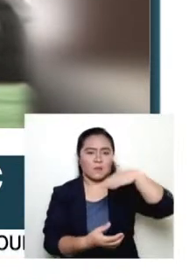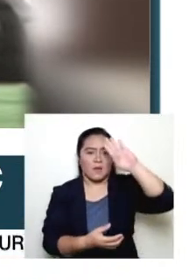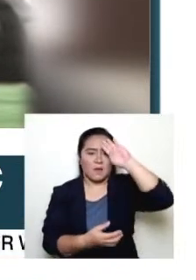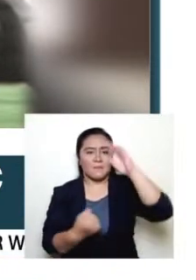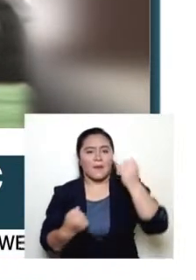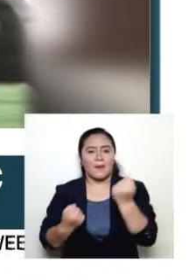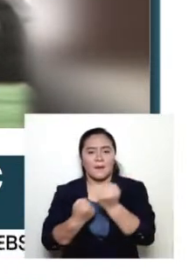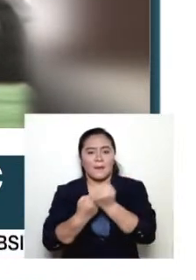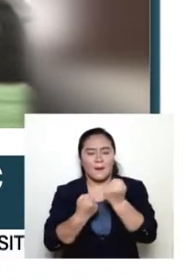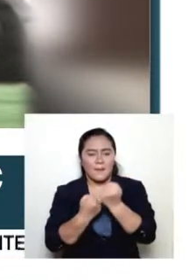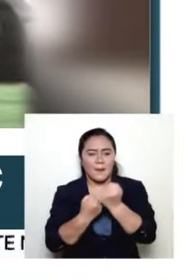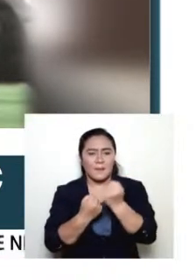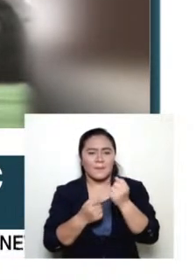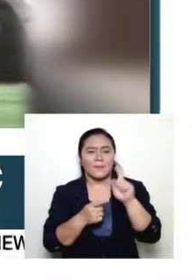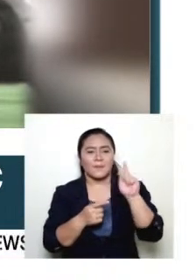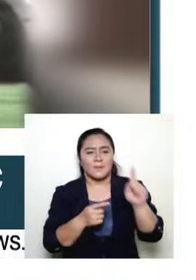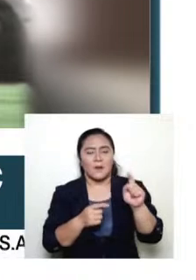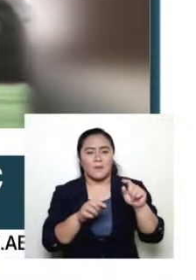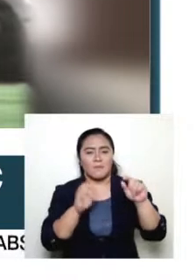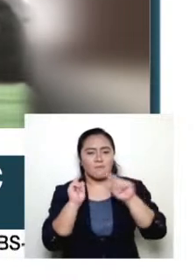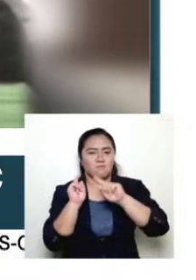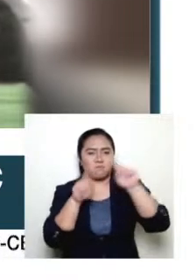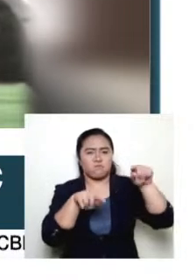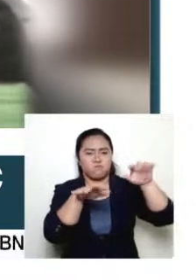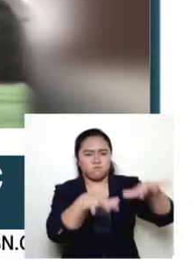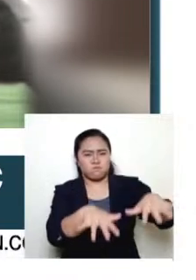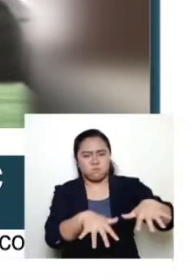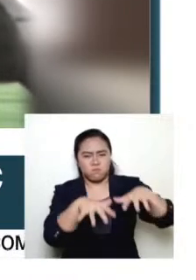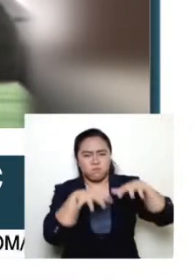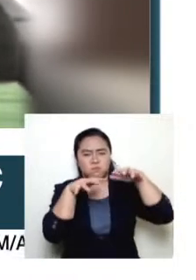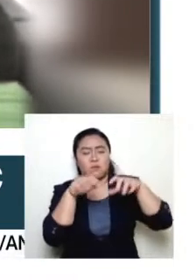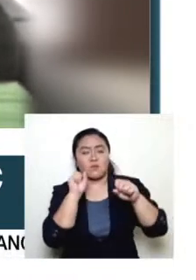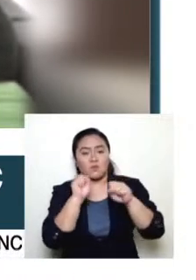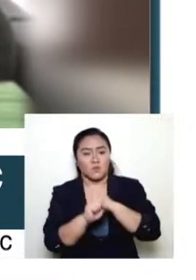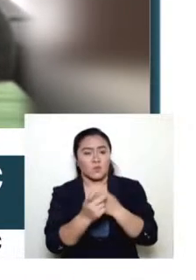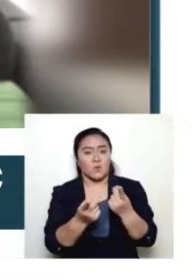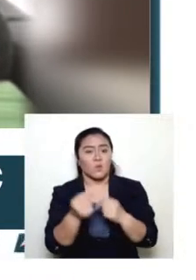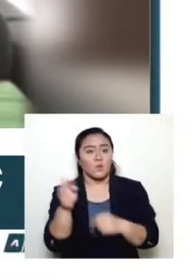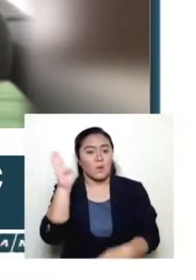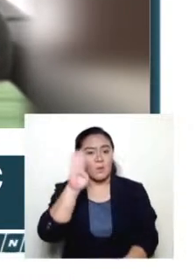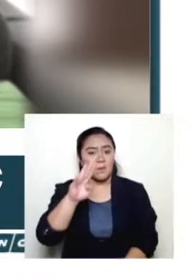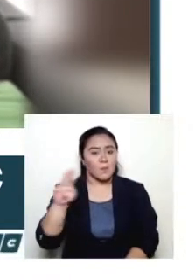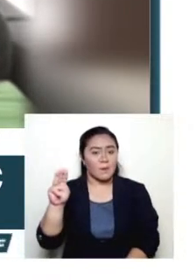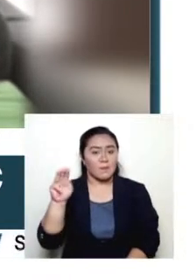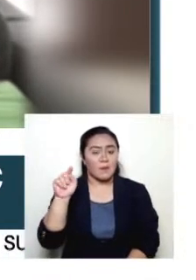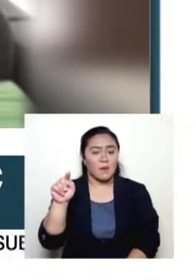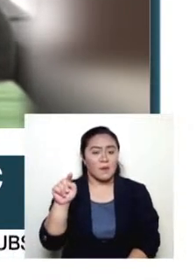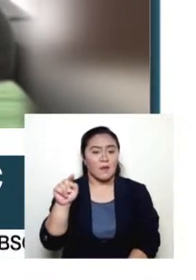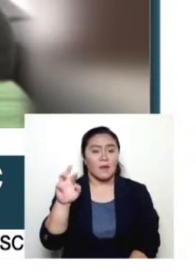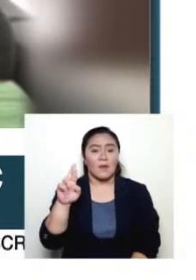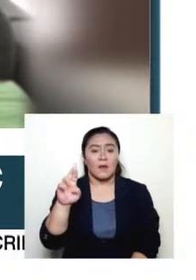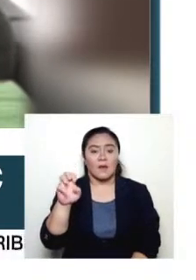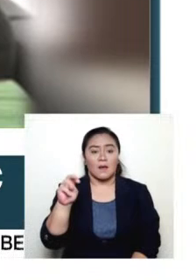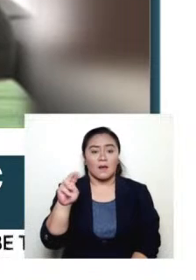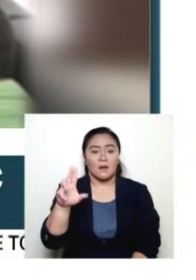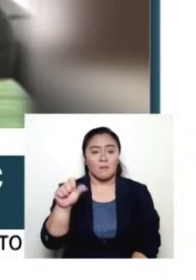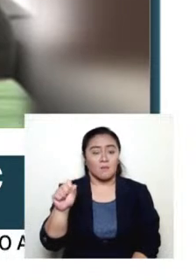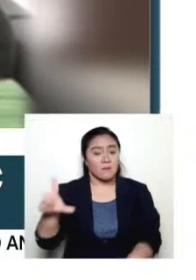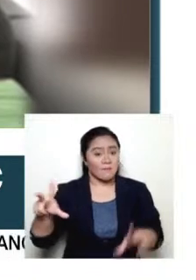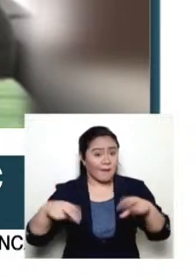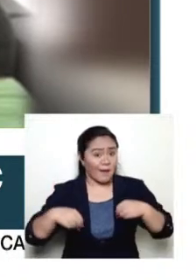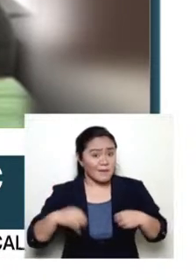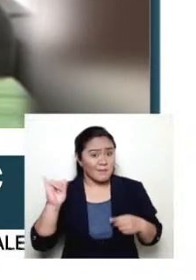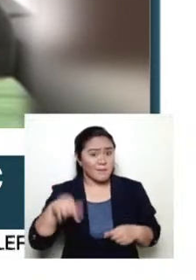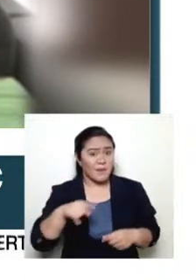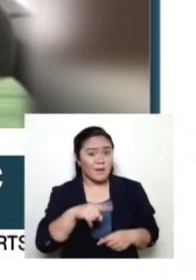Many of us went there with her. And that is a fact that the Marcoses and Mr. Remulla should accept. And they cannot win